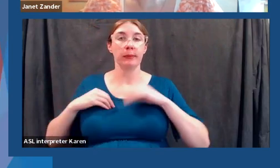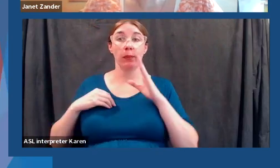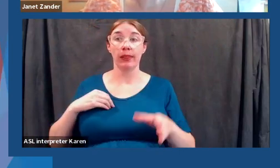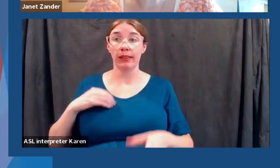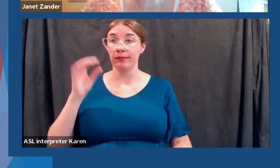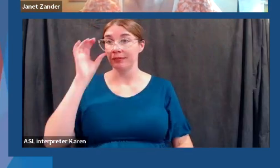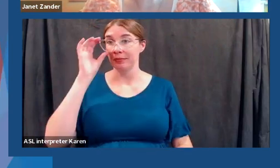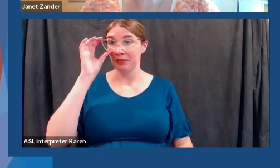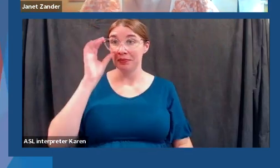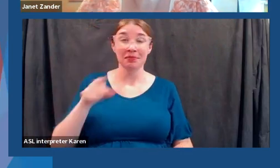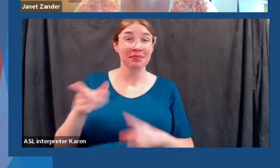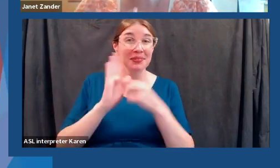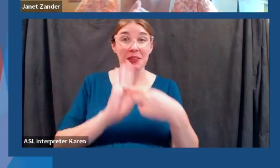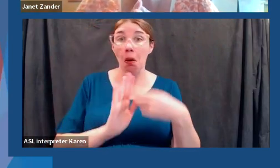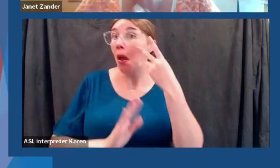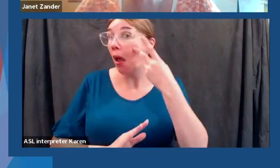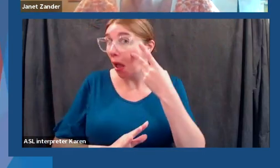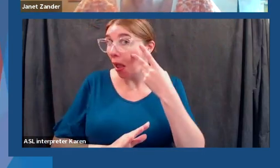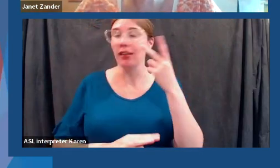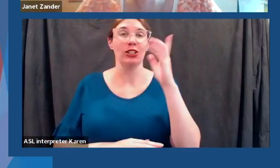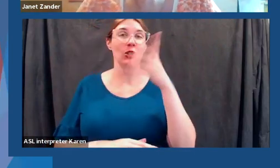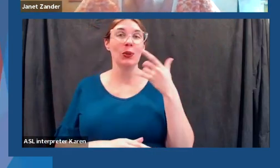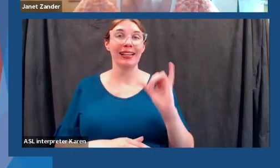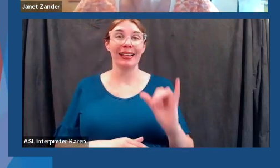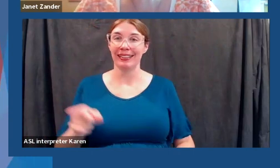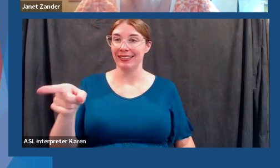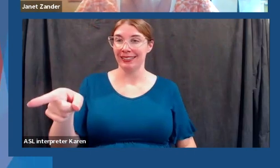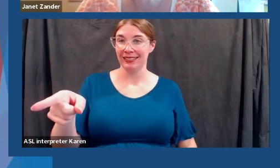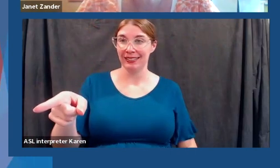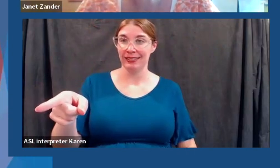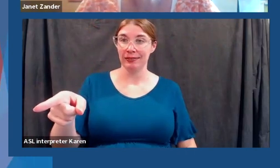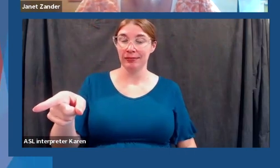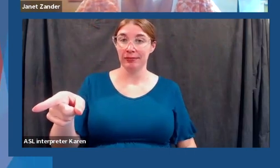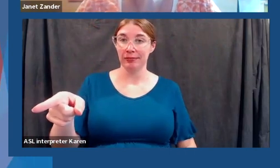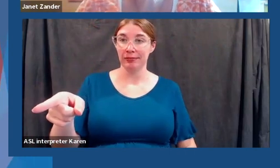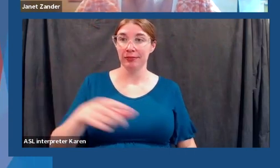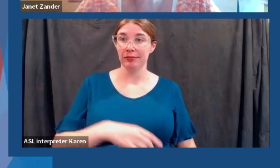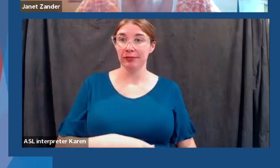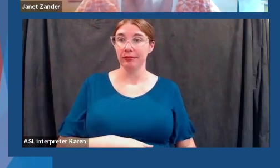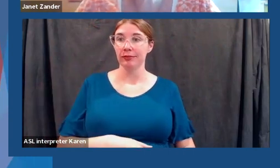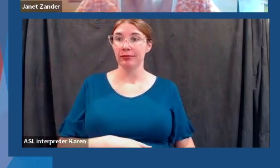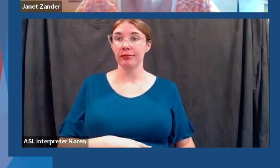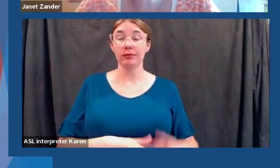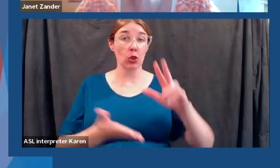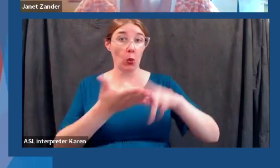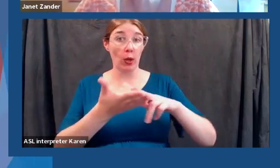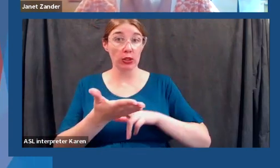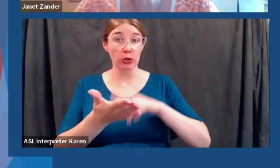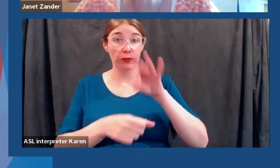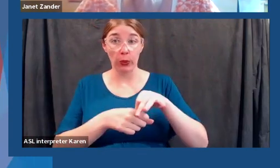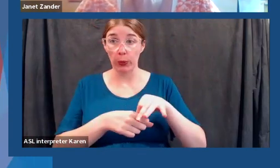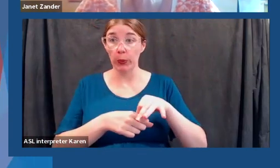Sort of a little peek here of what that would look like when you go to My Vote Wisconsin. Under registering to vote, you can